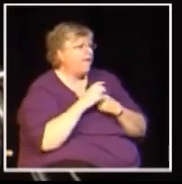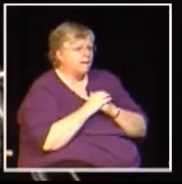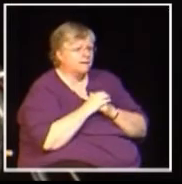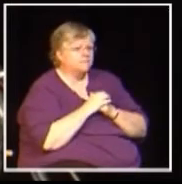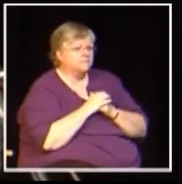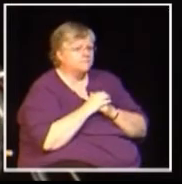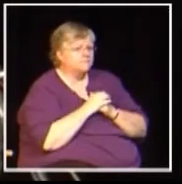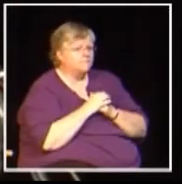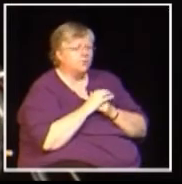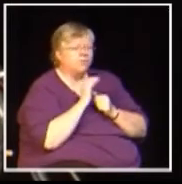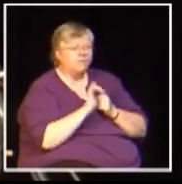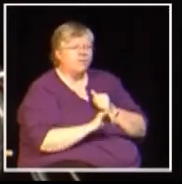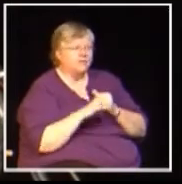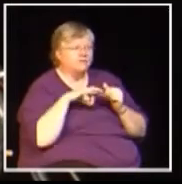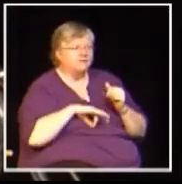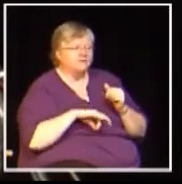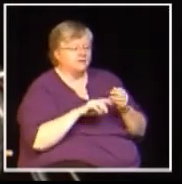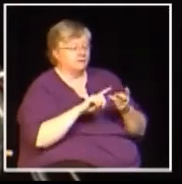talk a little bit about some of the advantages.